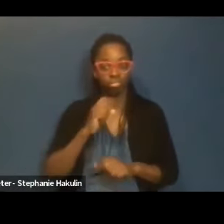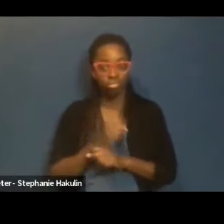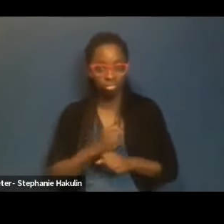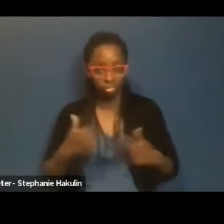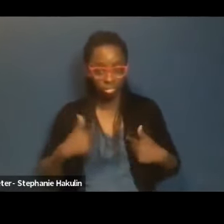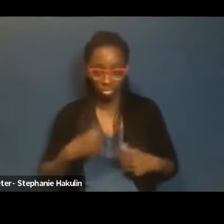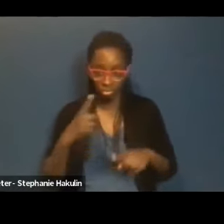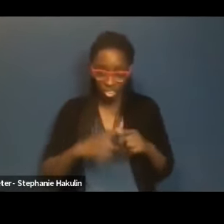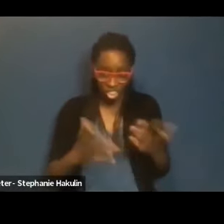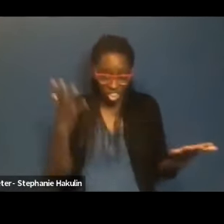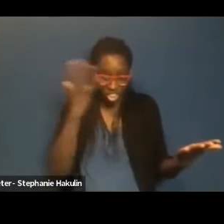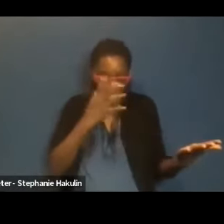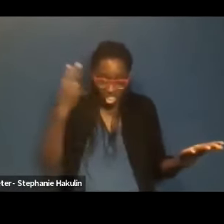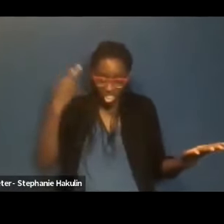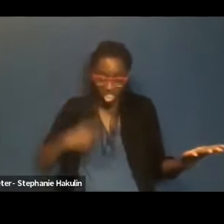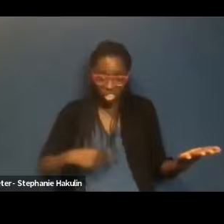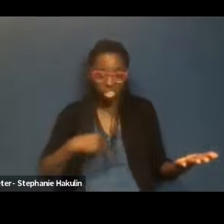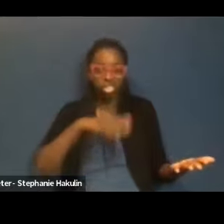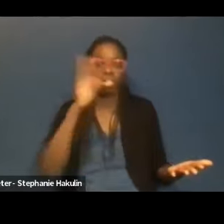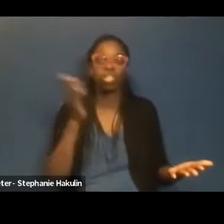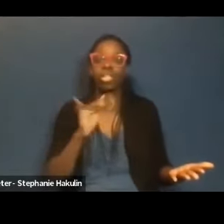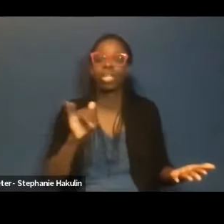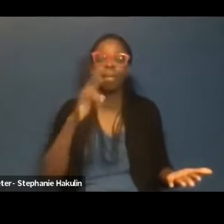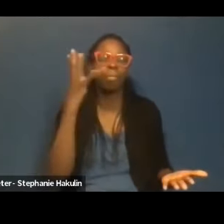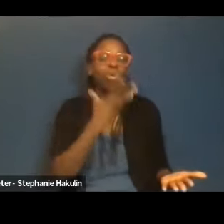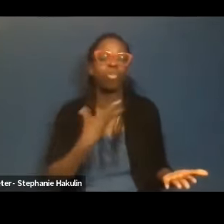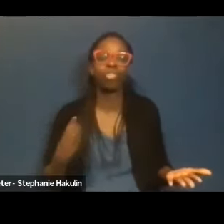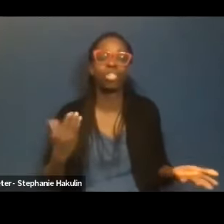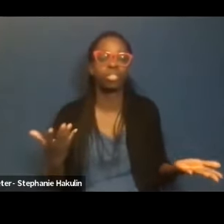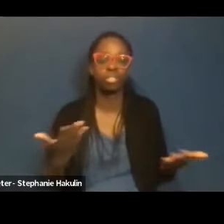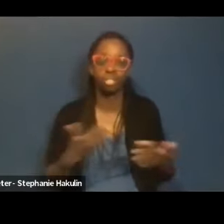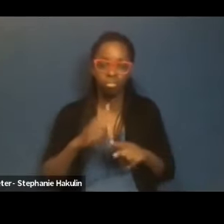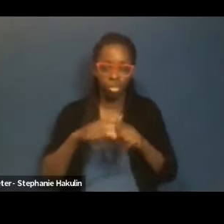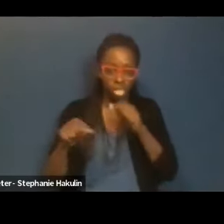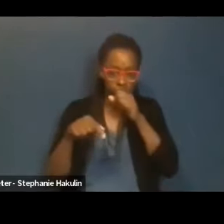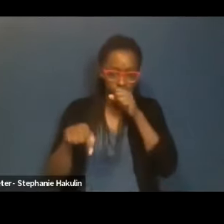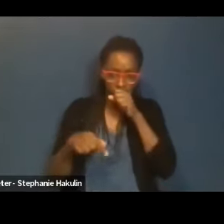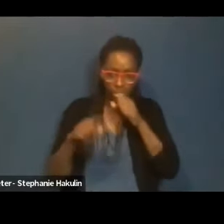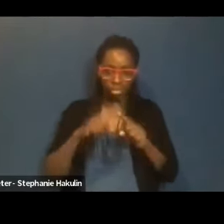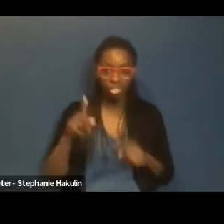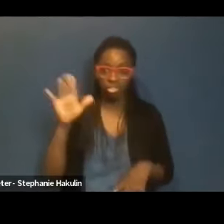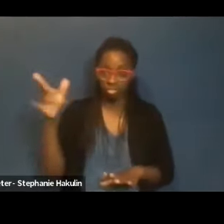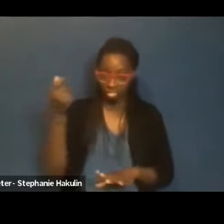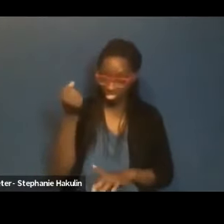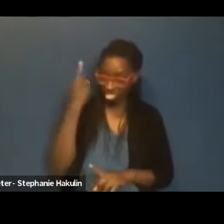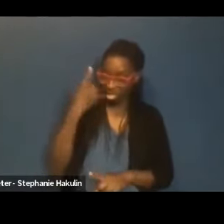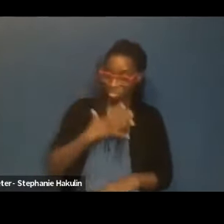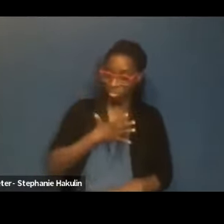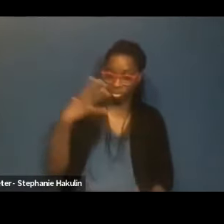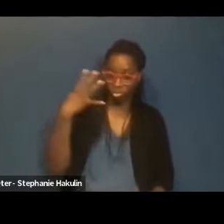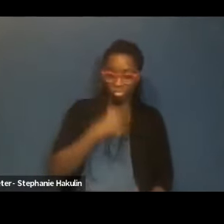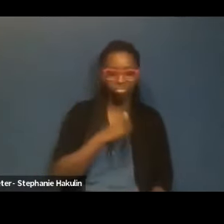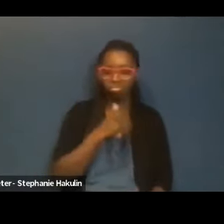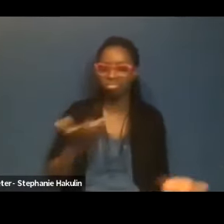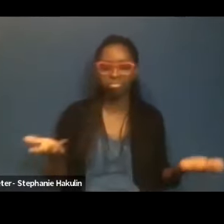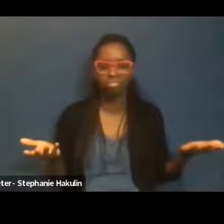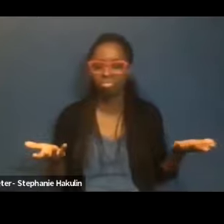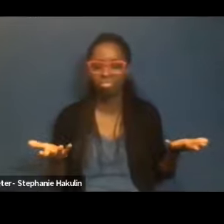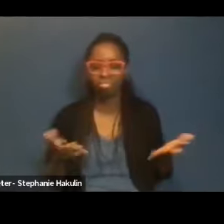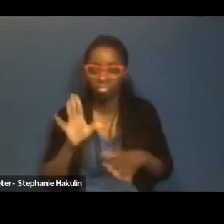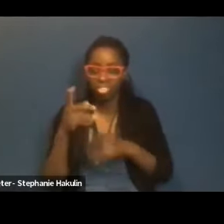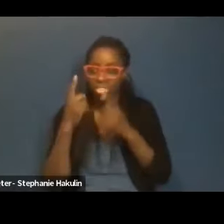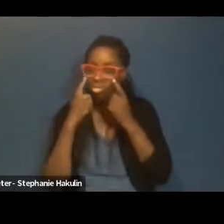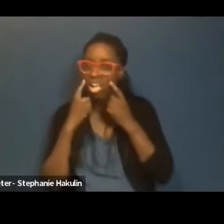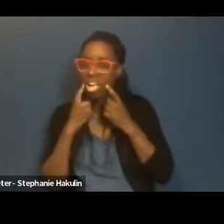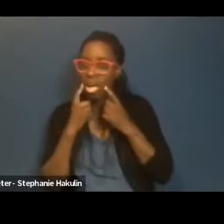to release it, for he does not understand this beauty. Crying will do nothing but expose all